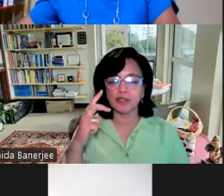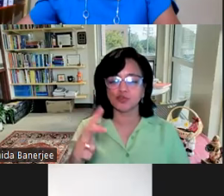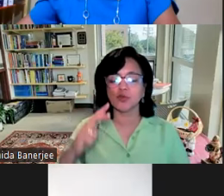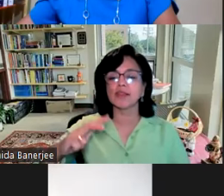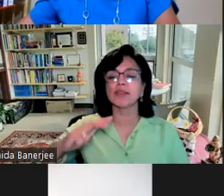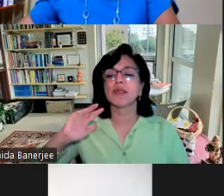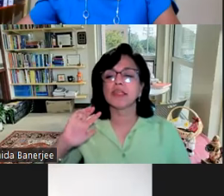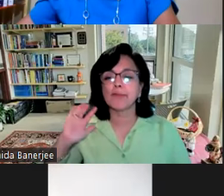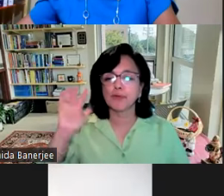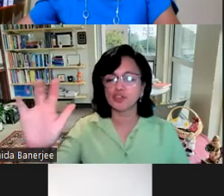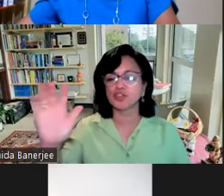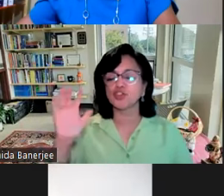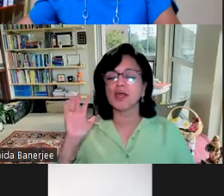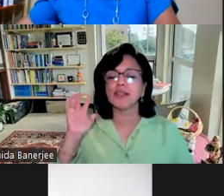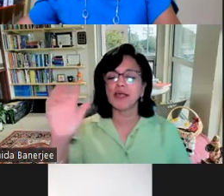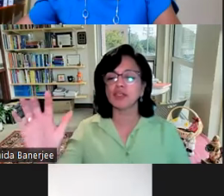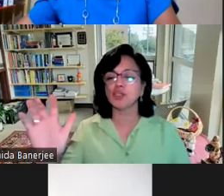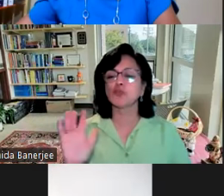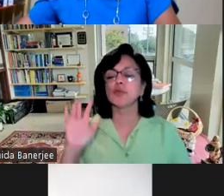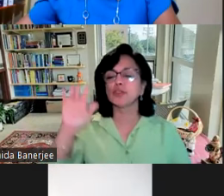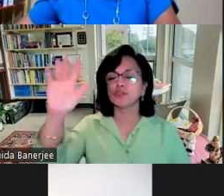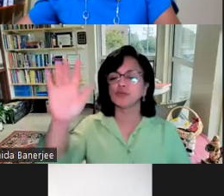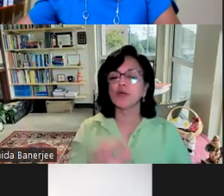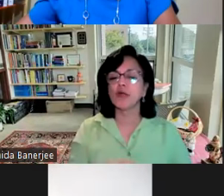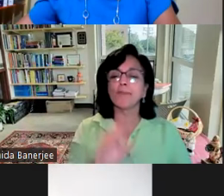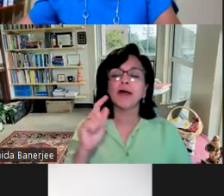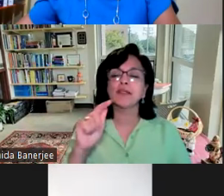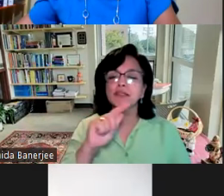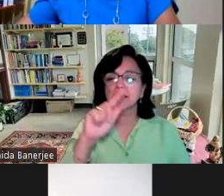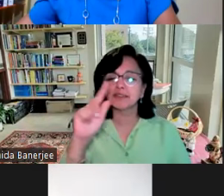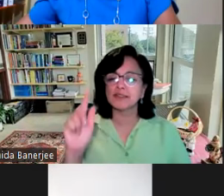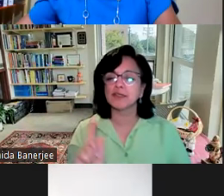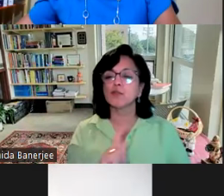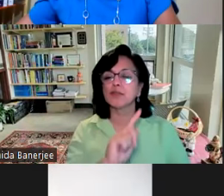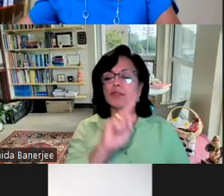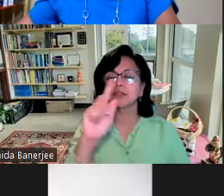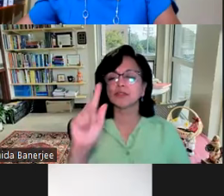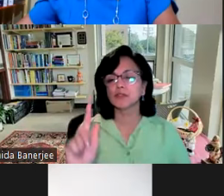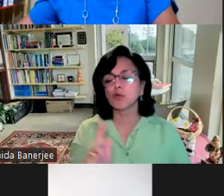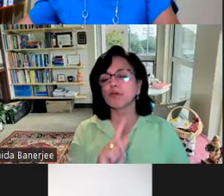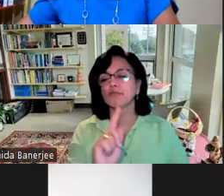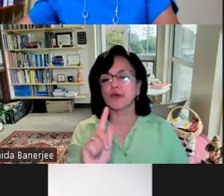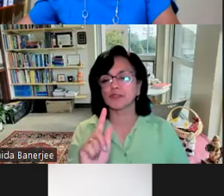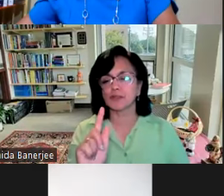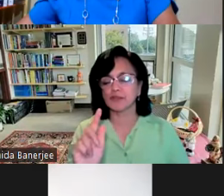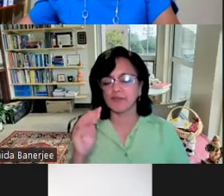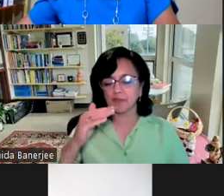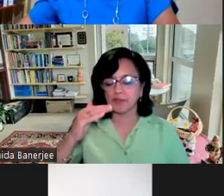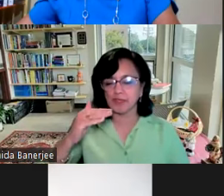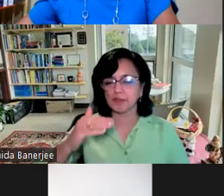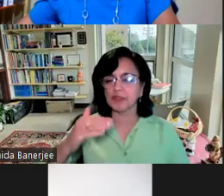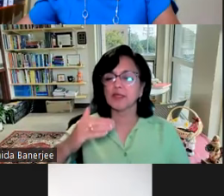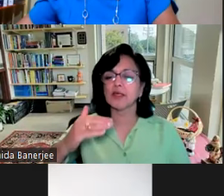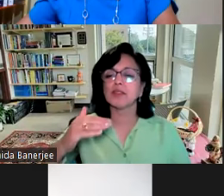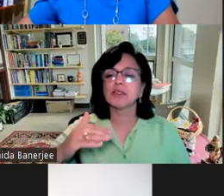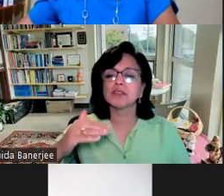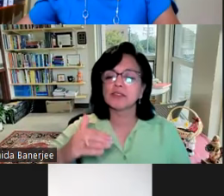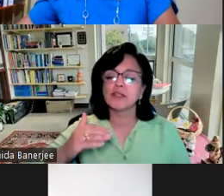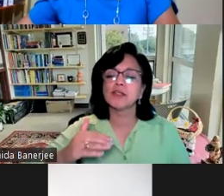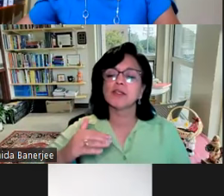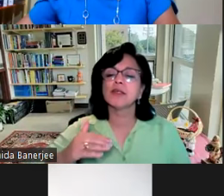Make sure that they push the child and you into, but they're still within the zone of proximal development. That means